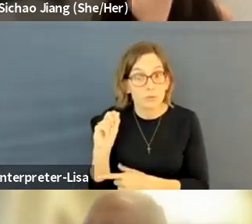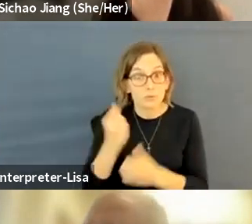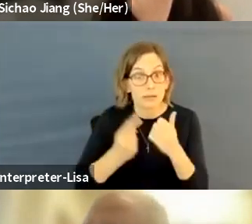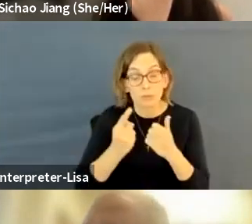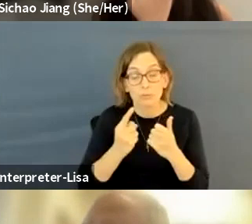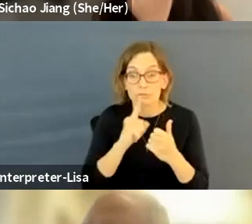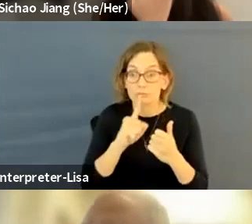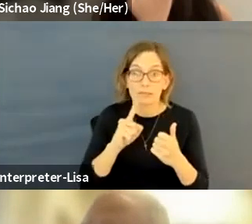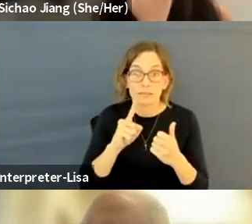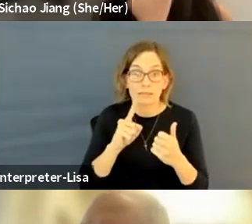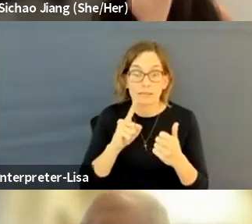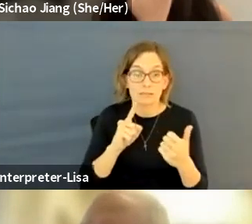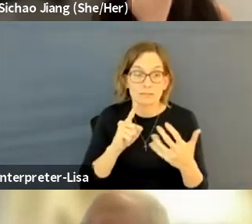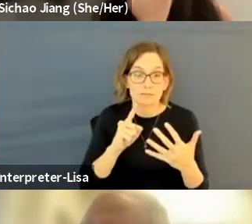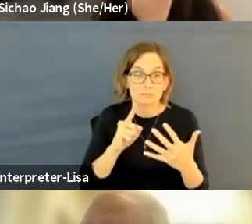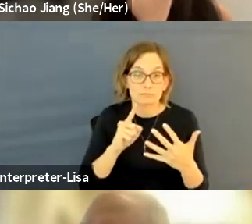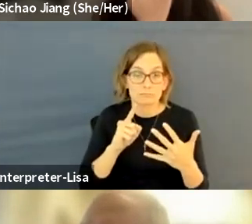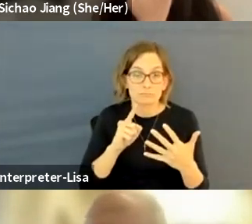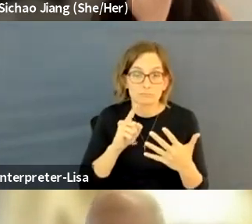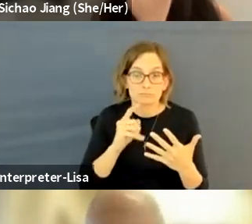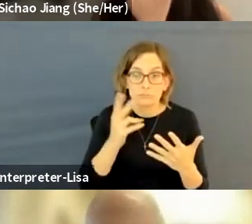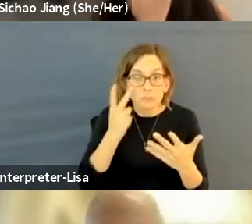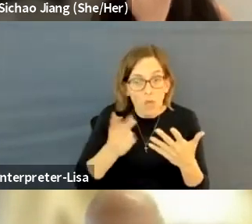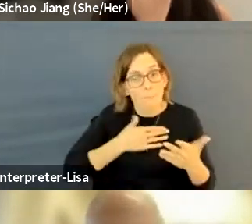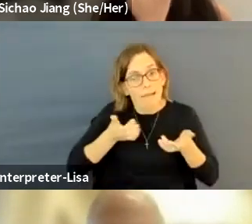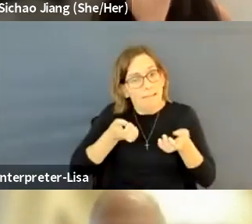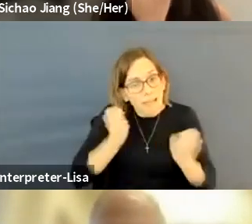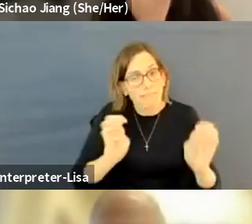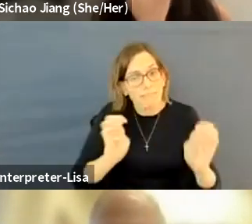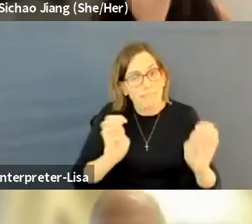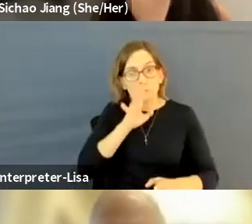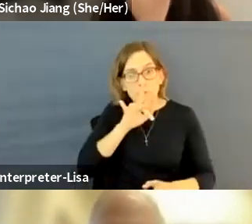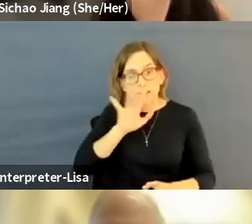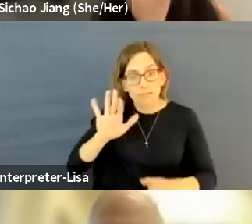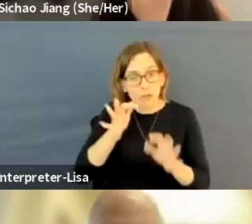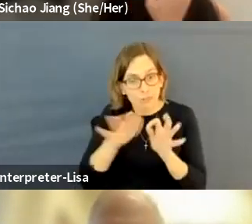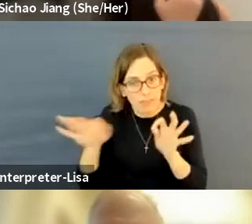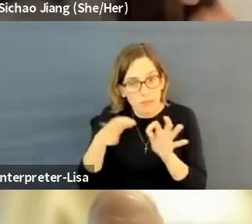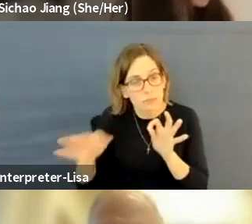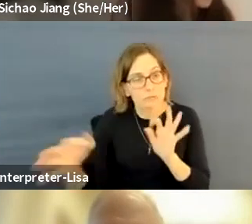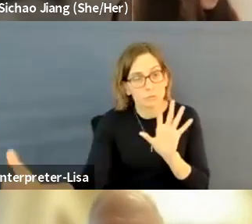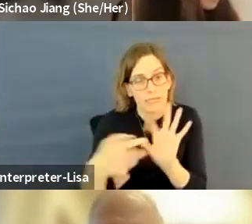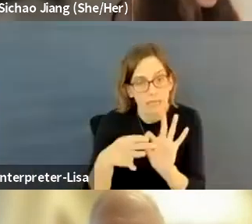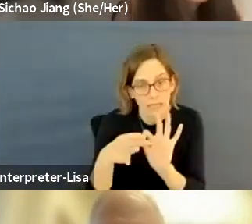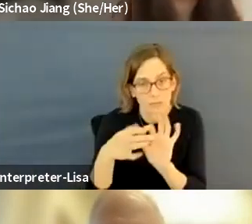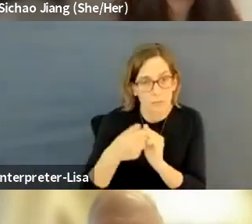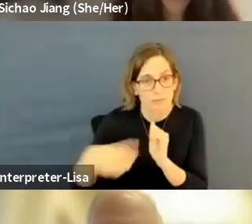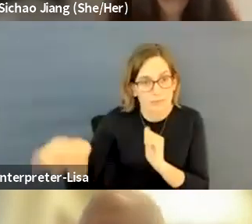so gracious, and they saw the effort that I was putting in to speak their language, to connect with them.